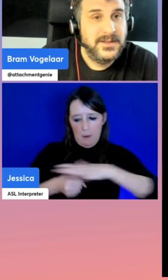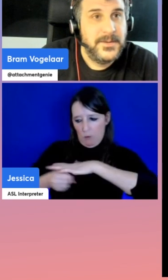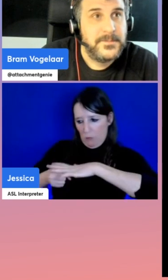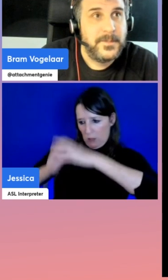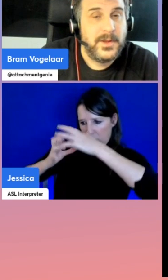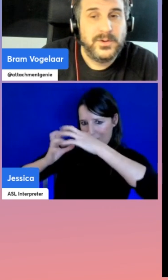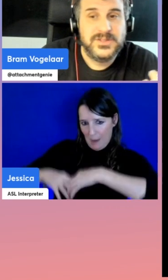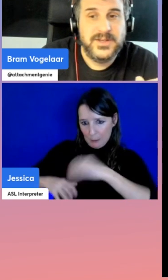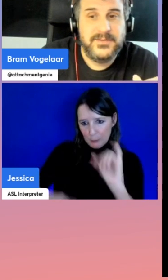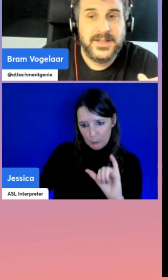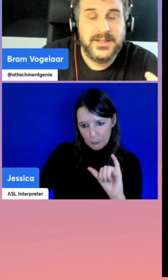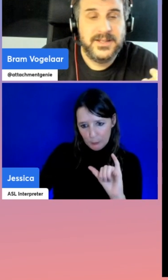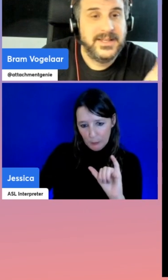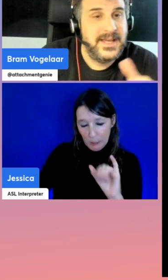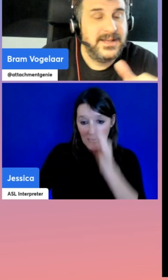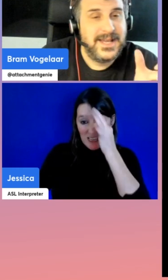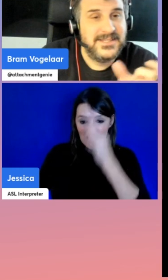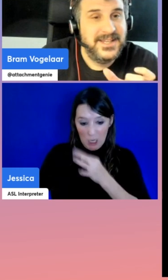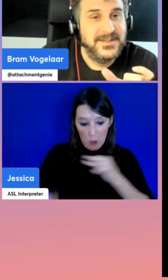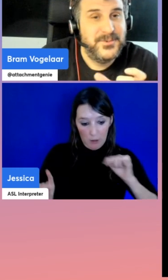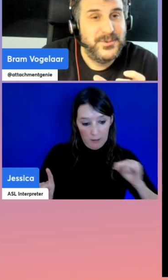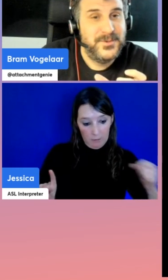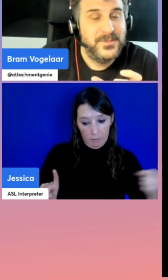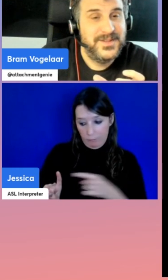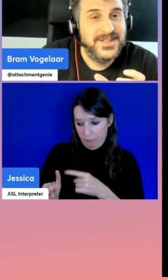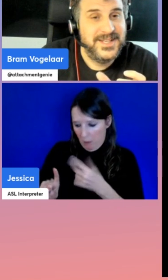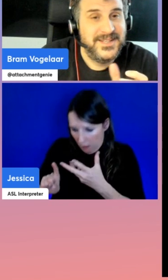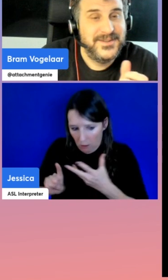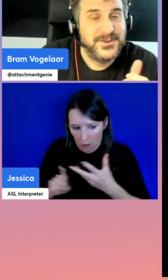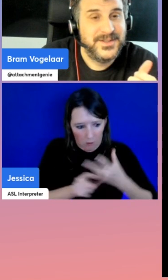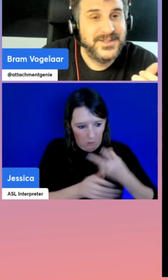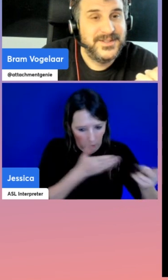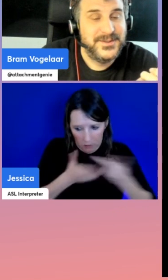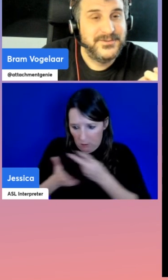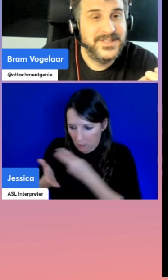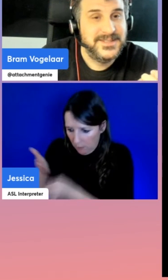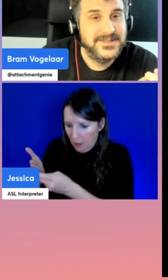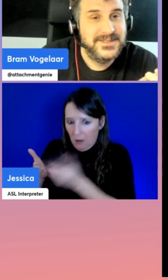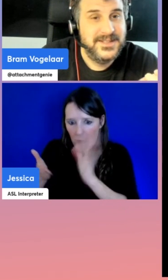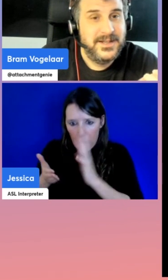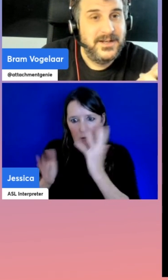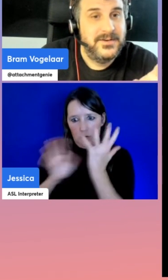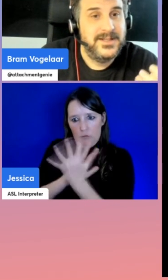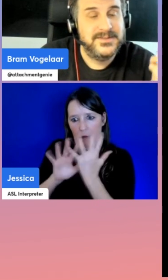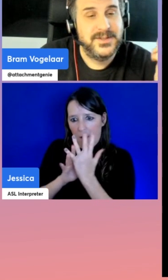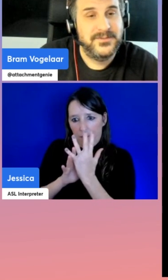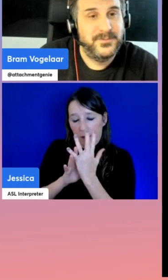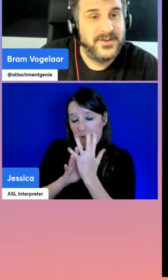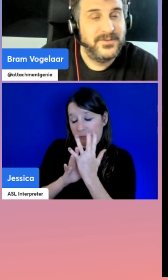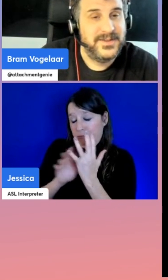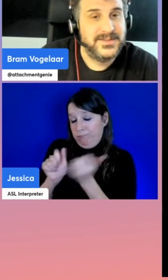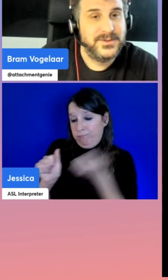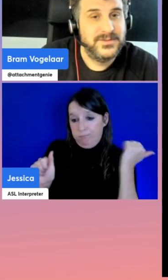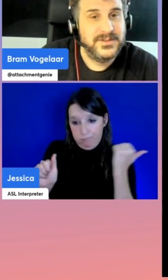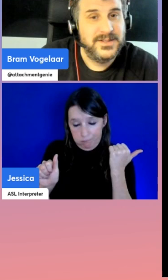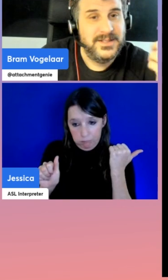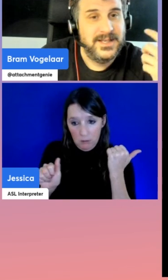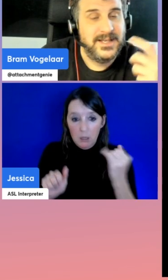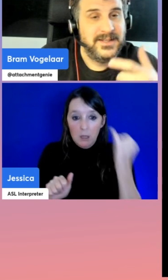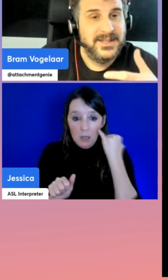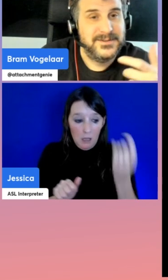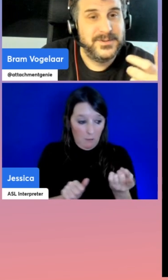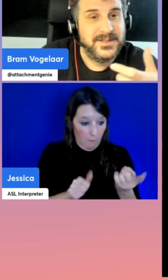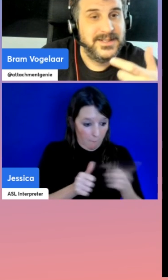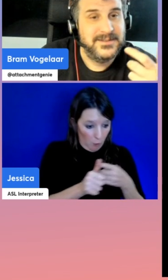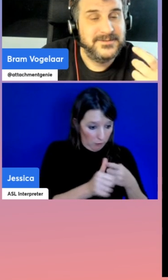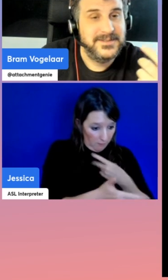actually cause traffic a cascading problem in your regions, right? So if one fails over